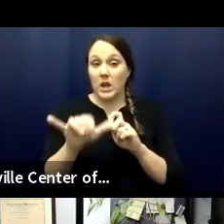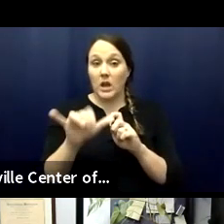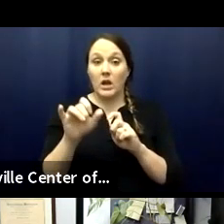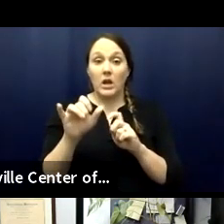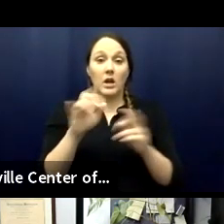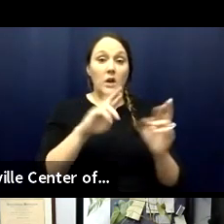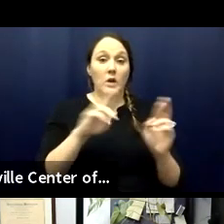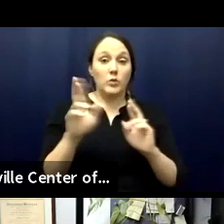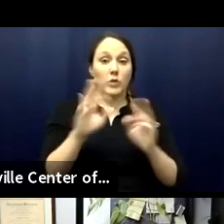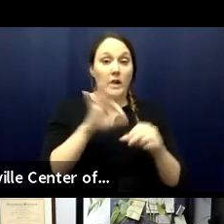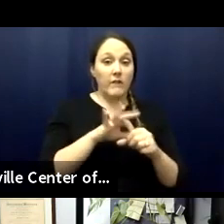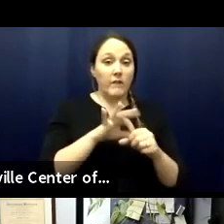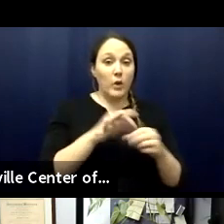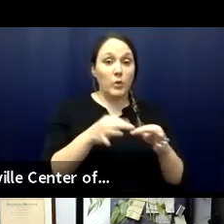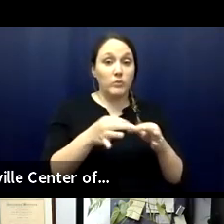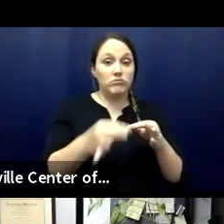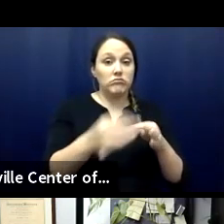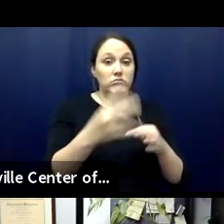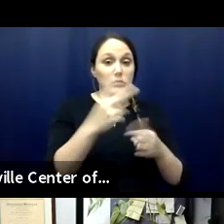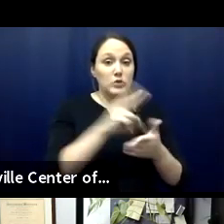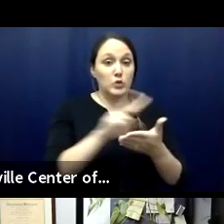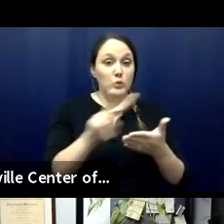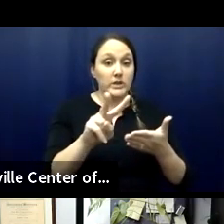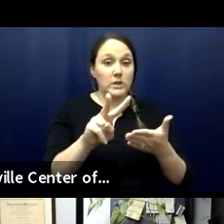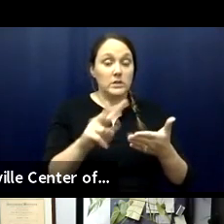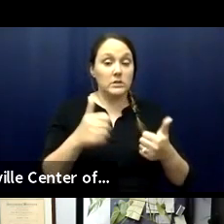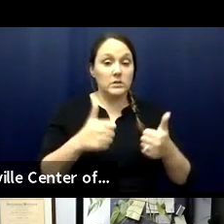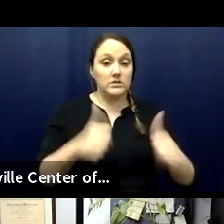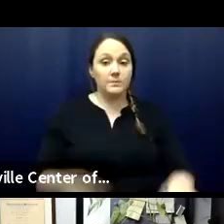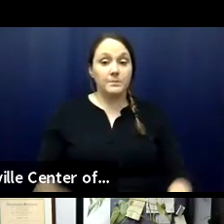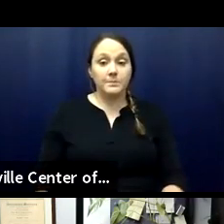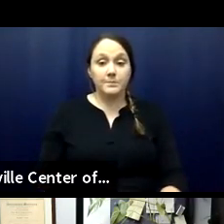vote on extension for a 2-week period?